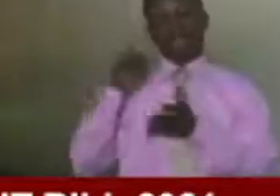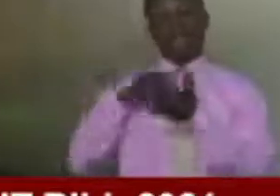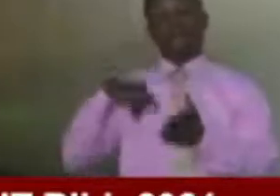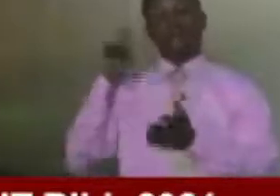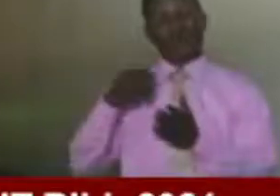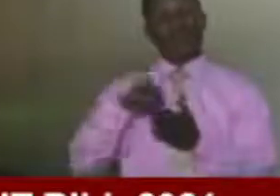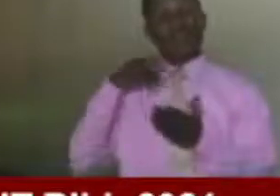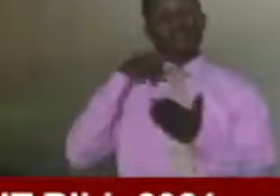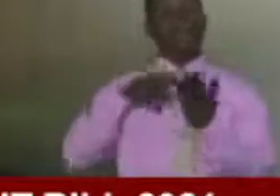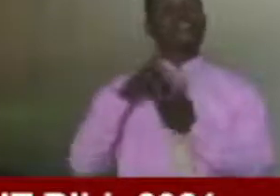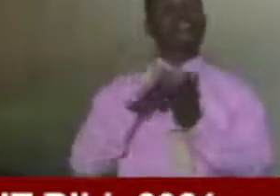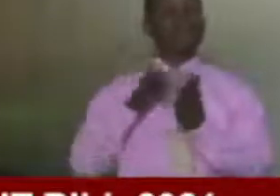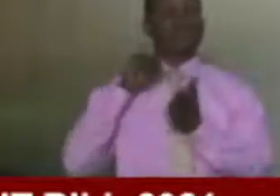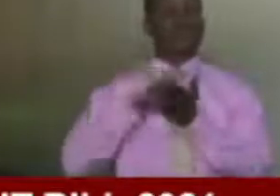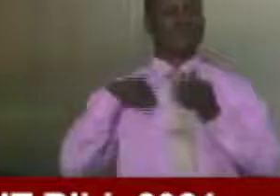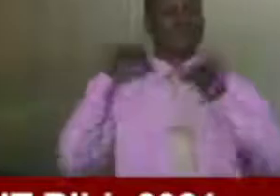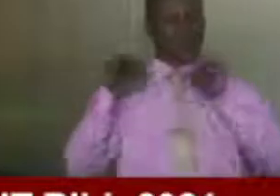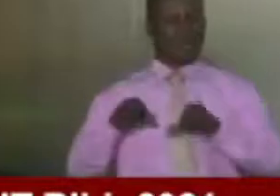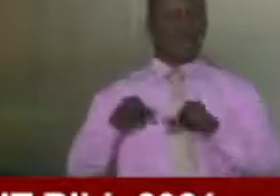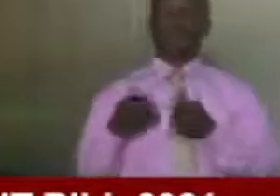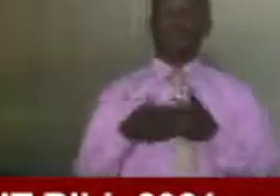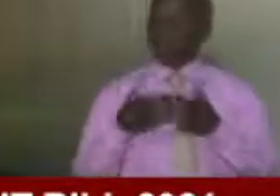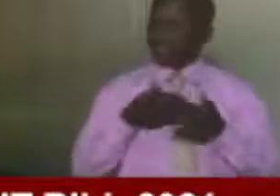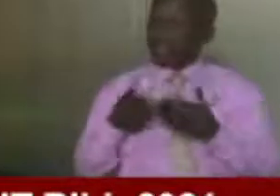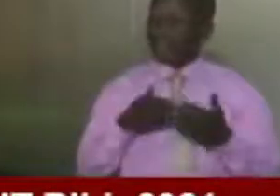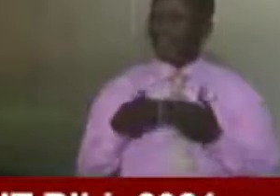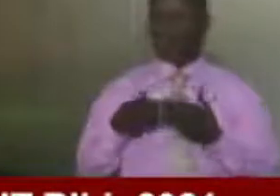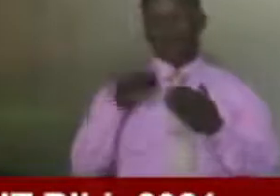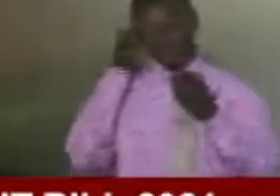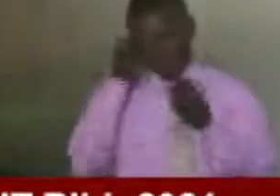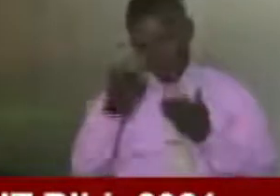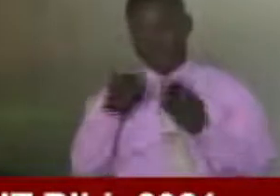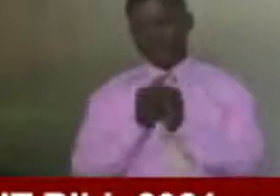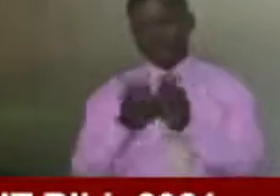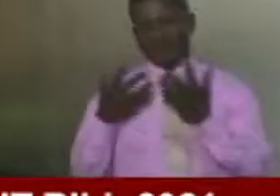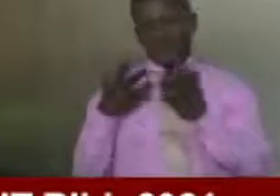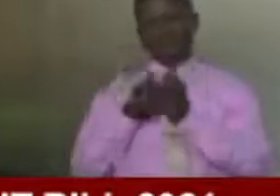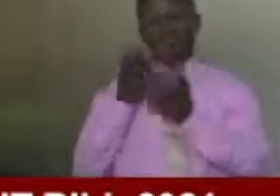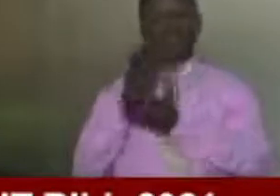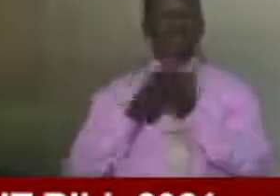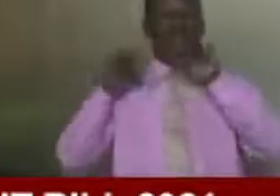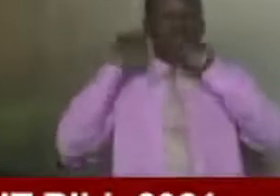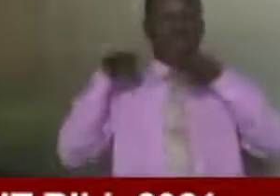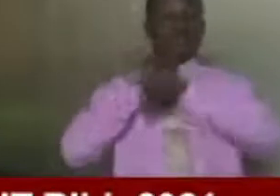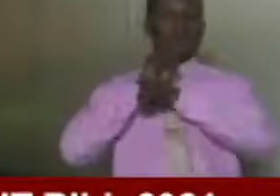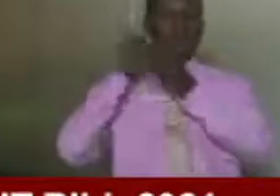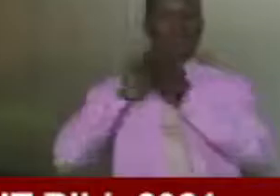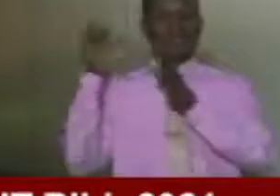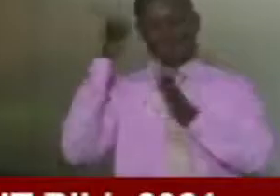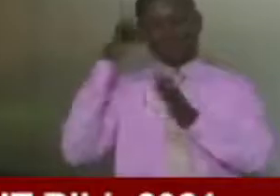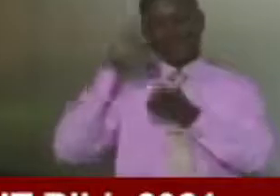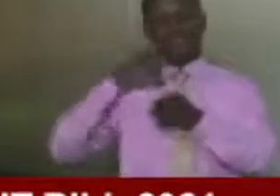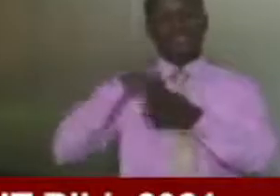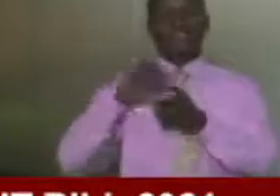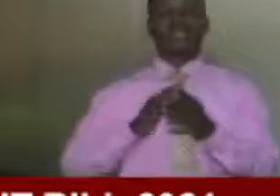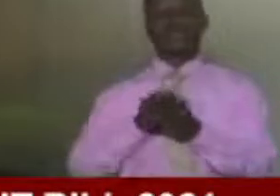law so that we can at least comply with frameworks that govern elections in our environment. The